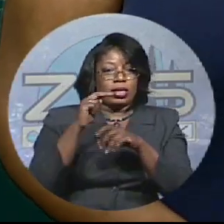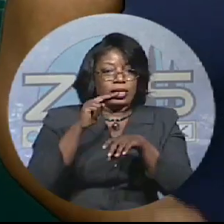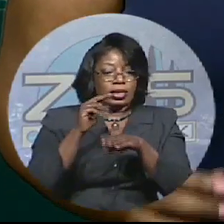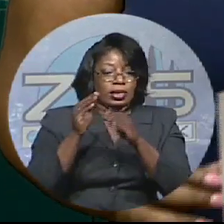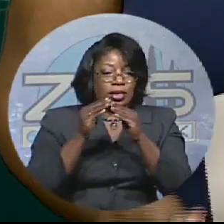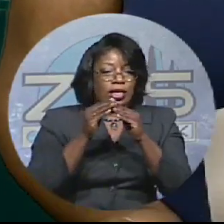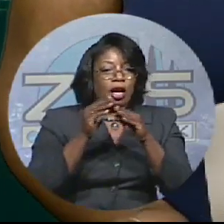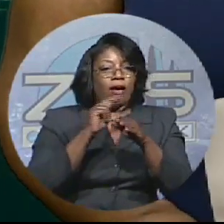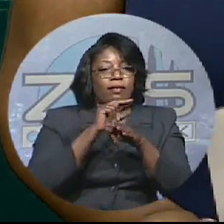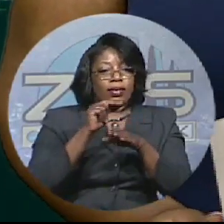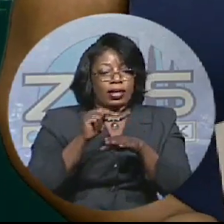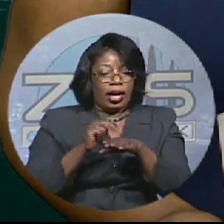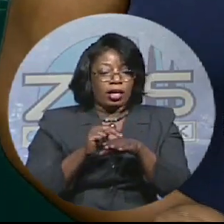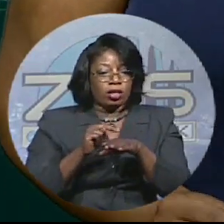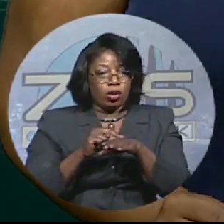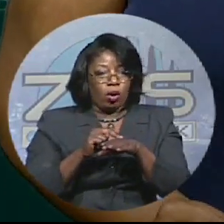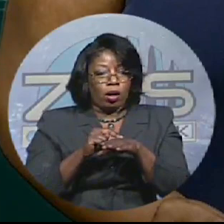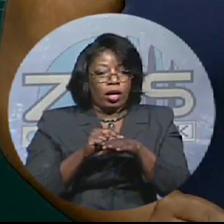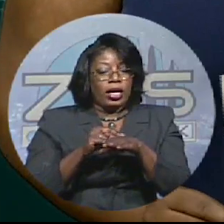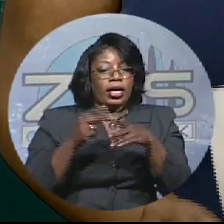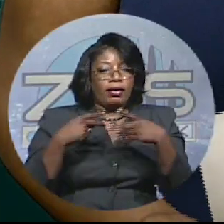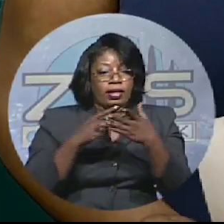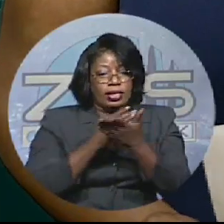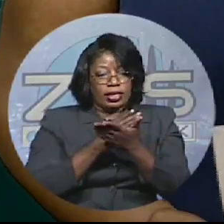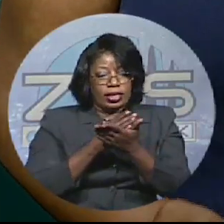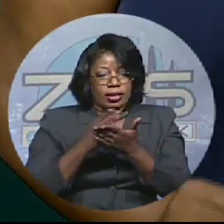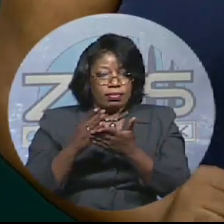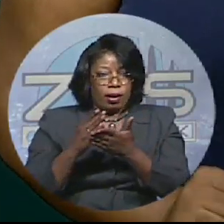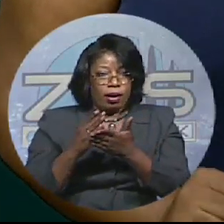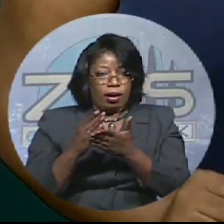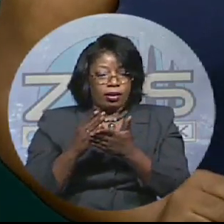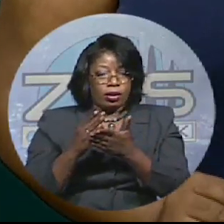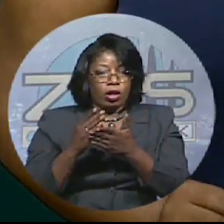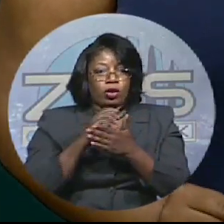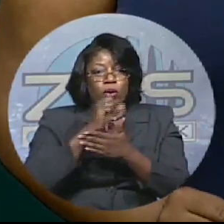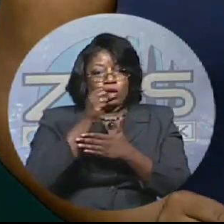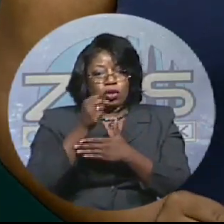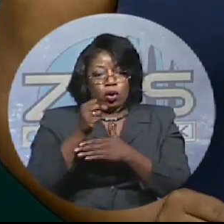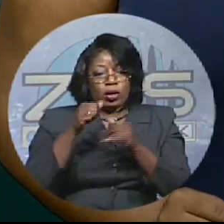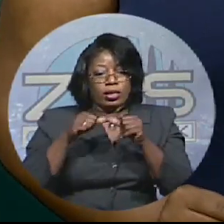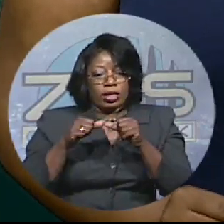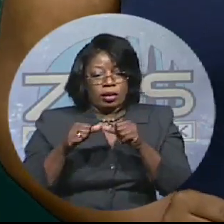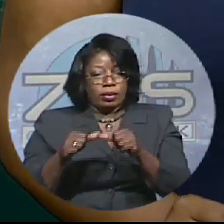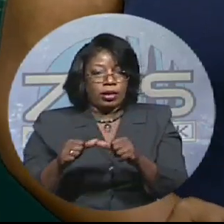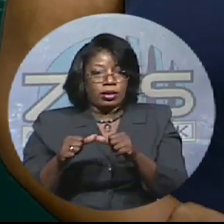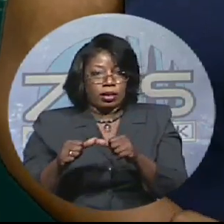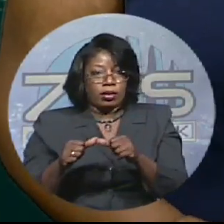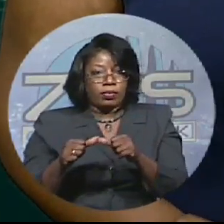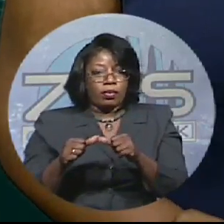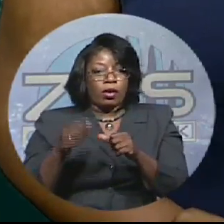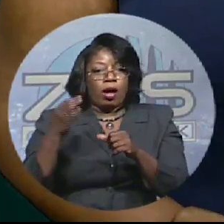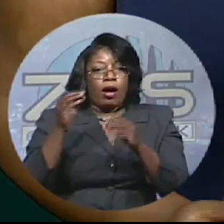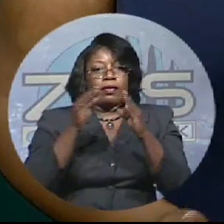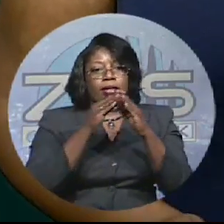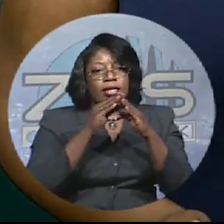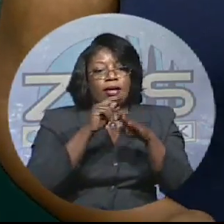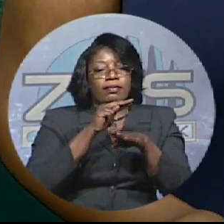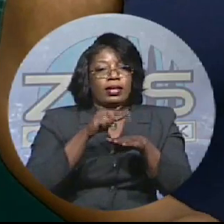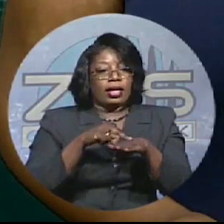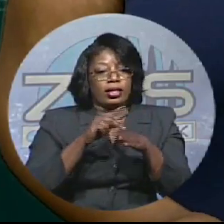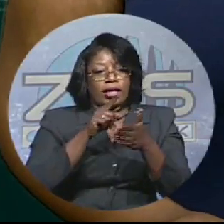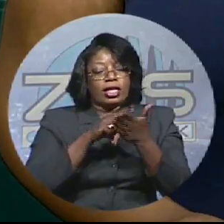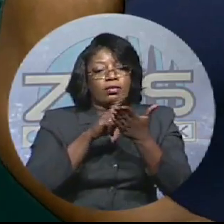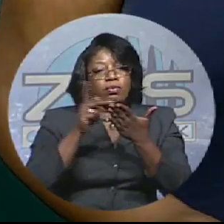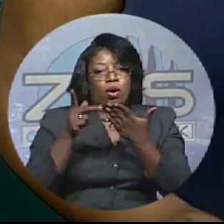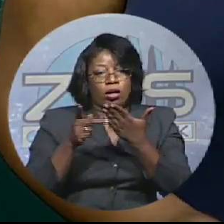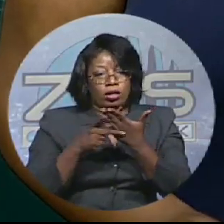he launched the second phase of a national initiative to ensure sustainability of the city of Nassau. The project